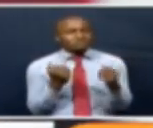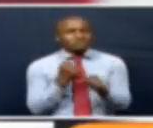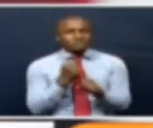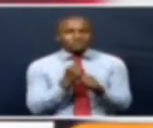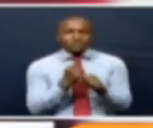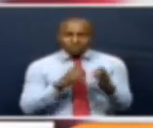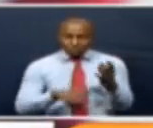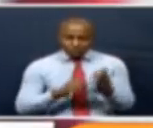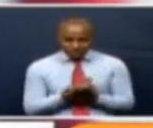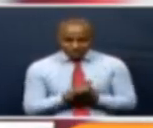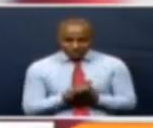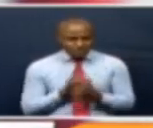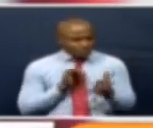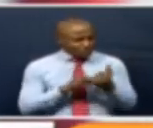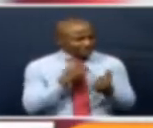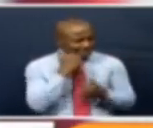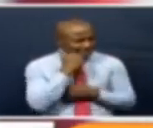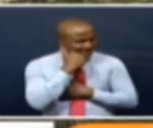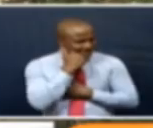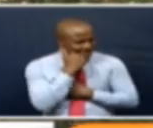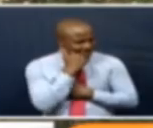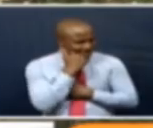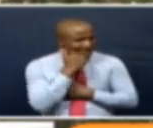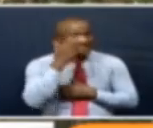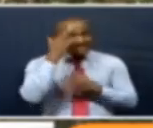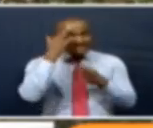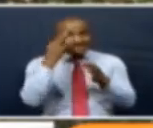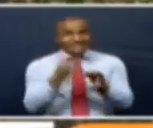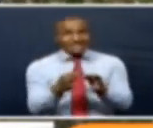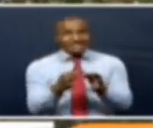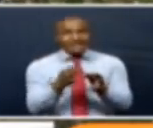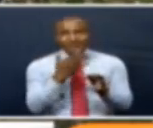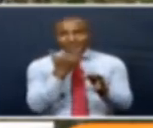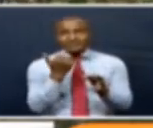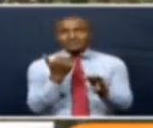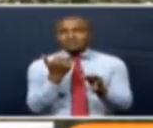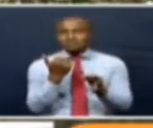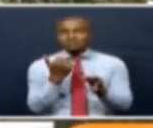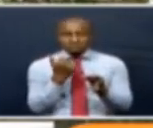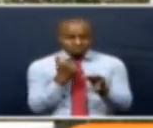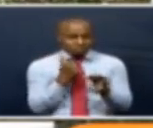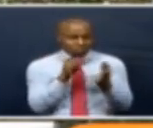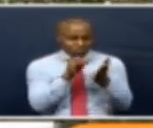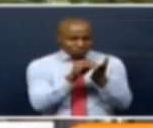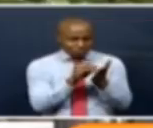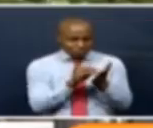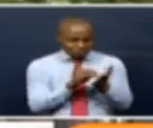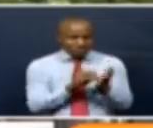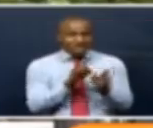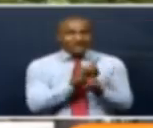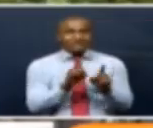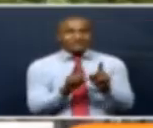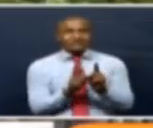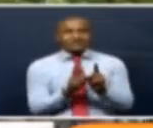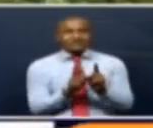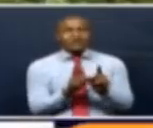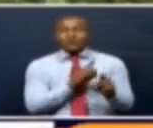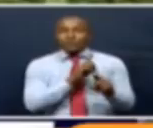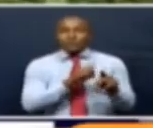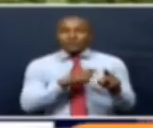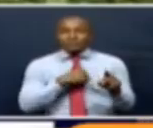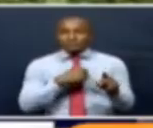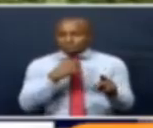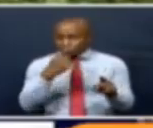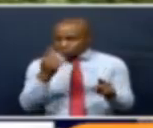Fearing the worst for his wife, Job decided to record a statement of the frustrating wait. So when I reached there, I told